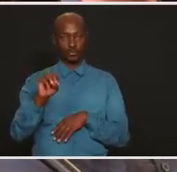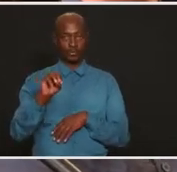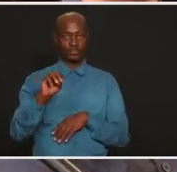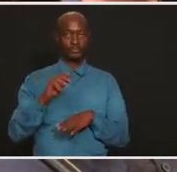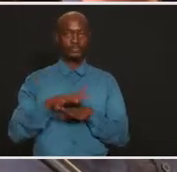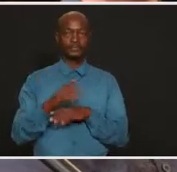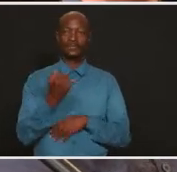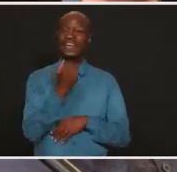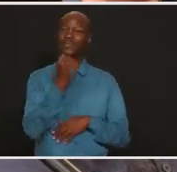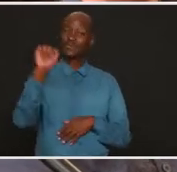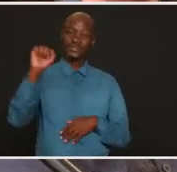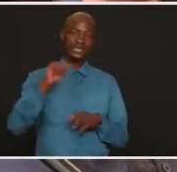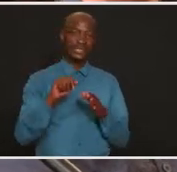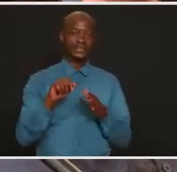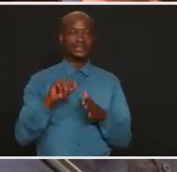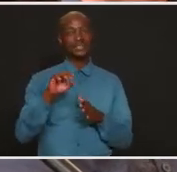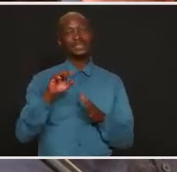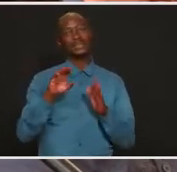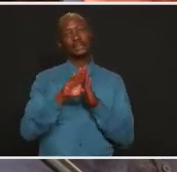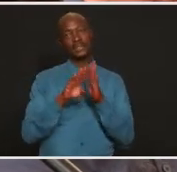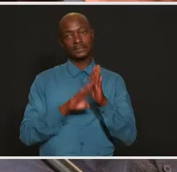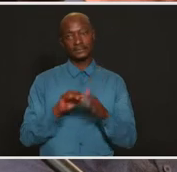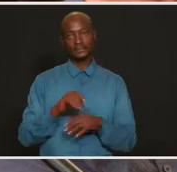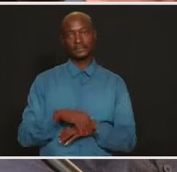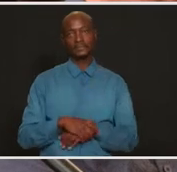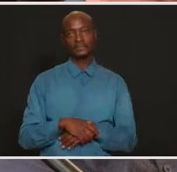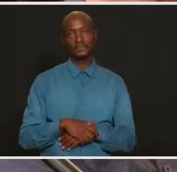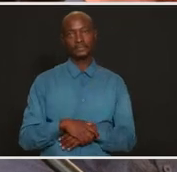I reject the Bella bill